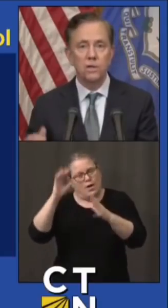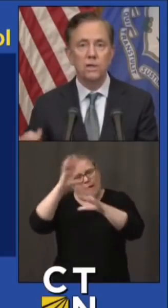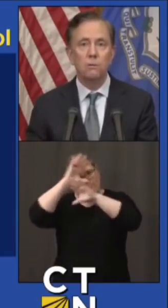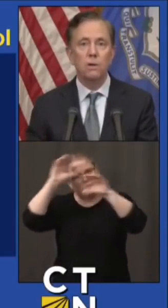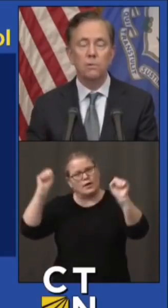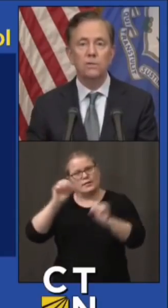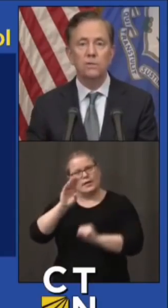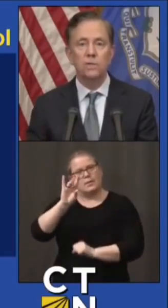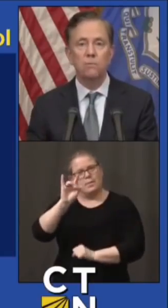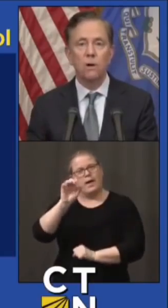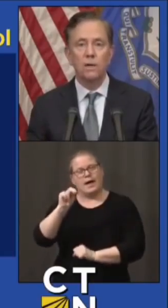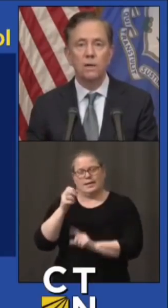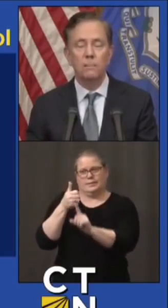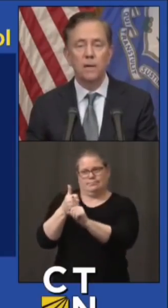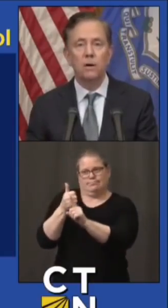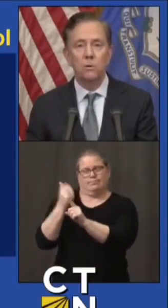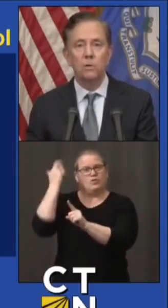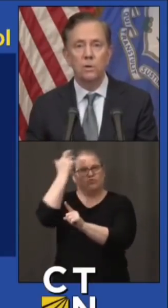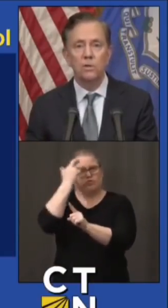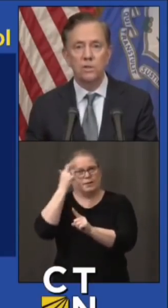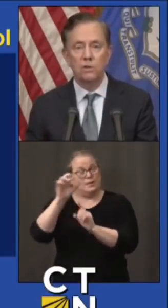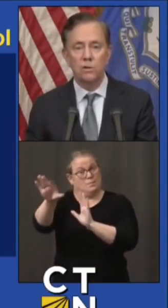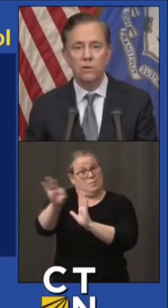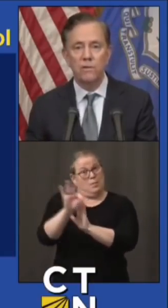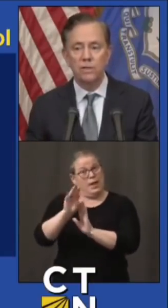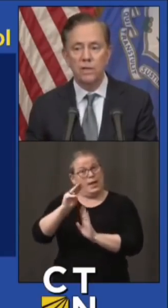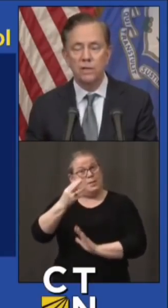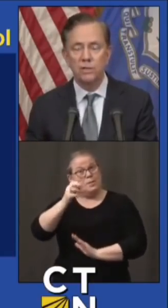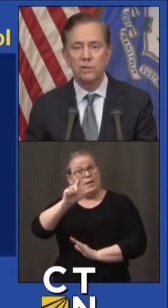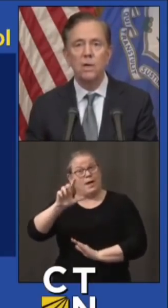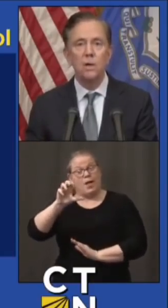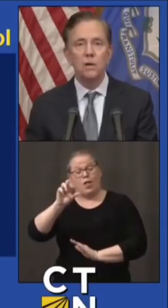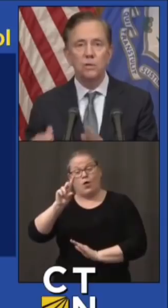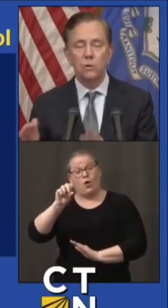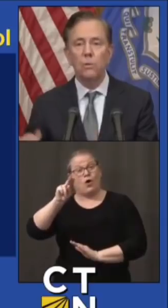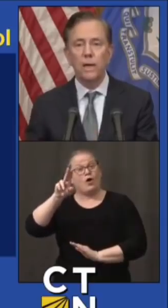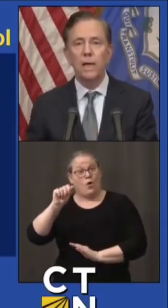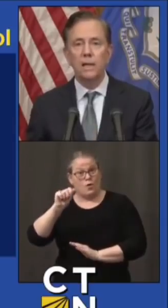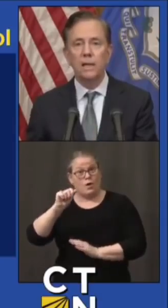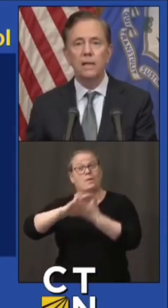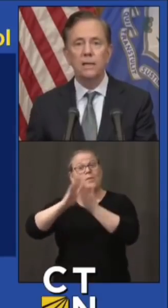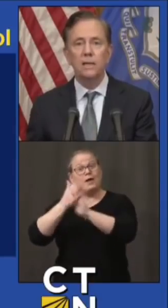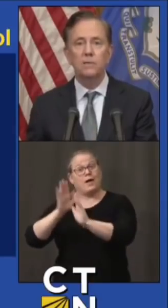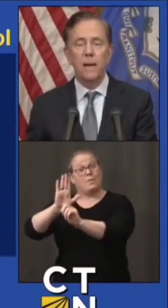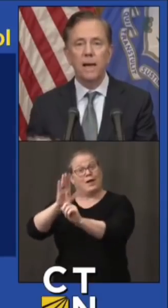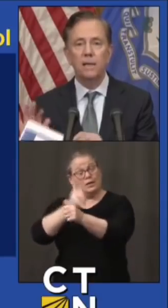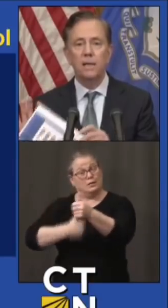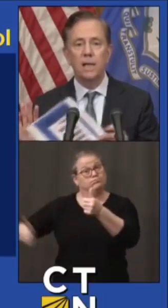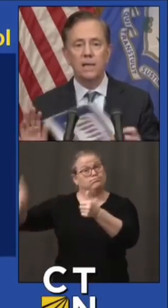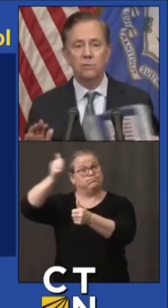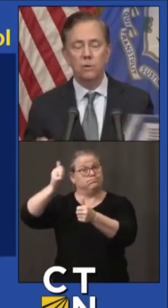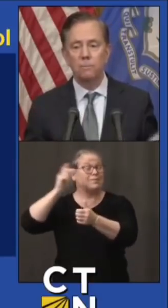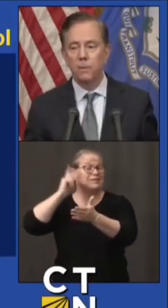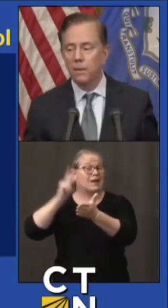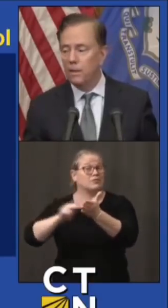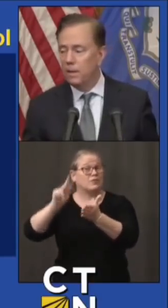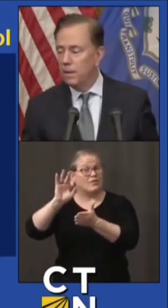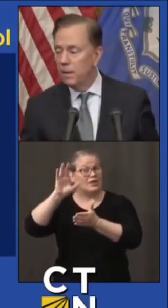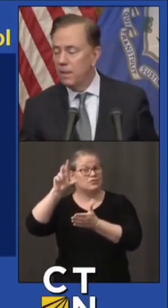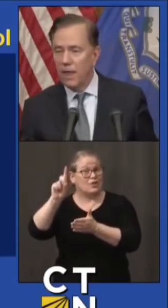forceful in saying one of the reasons he wanted Miguel Cardona as Secretary of Education, do what we can to get kids back in the